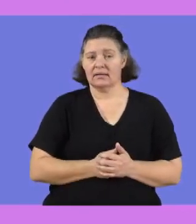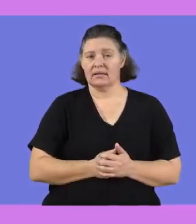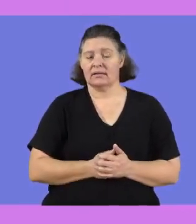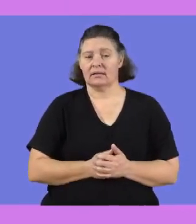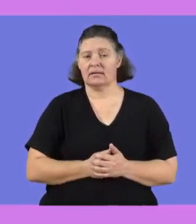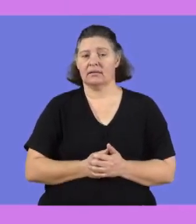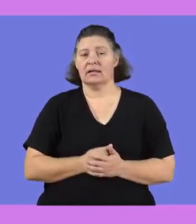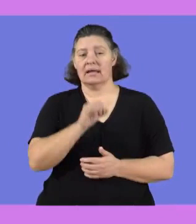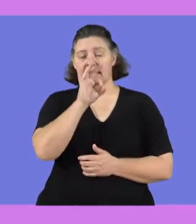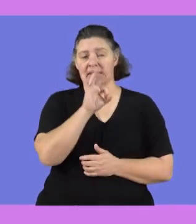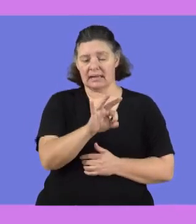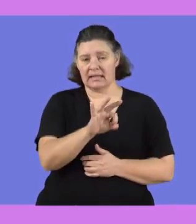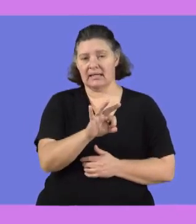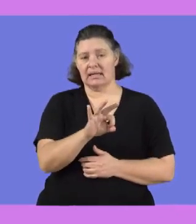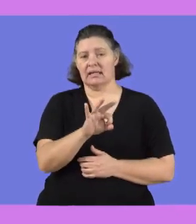get is